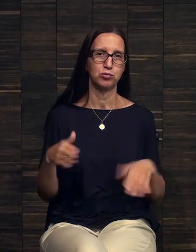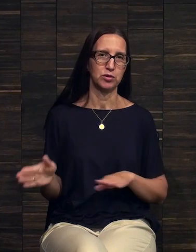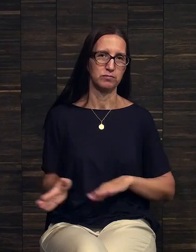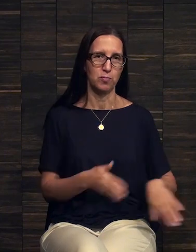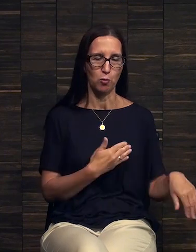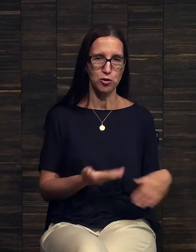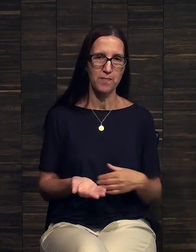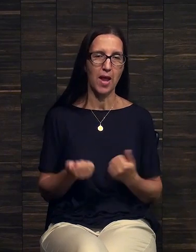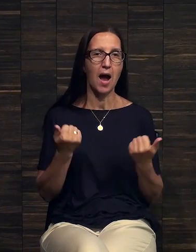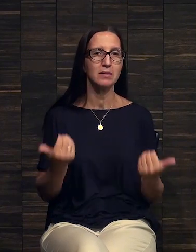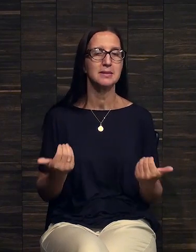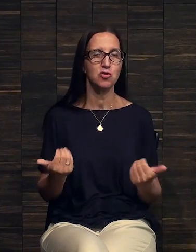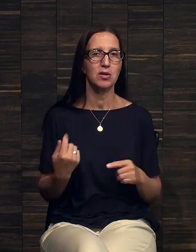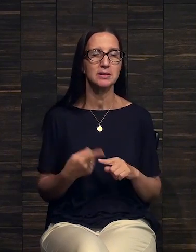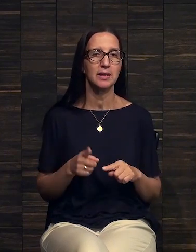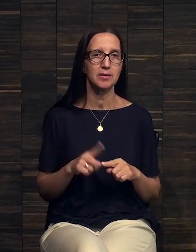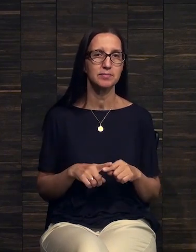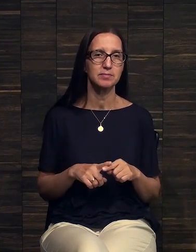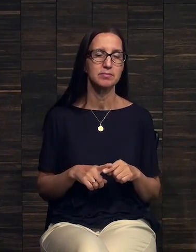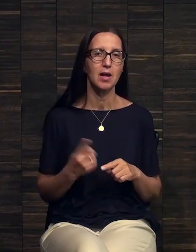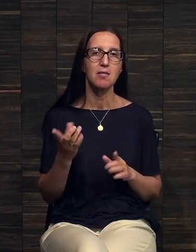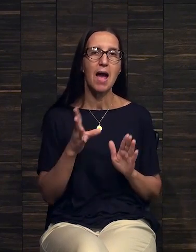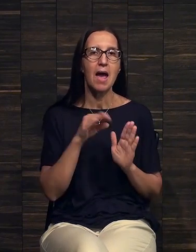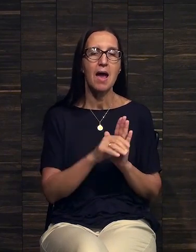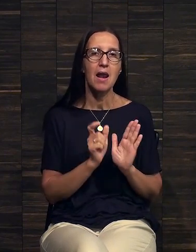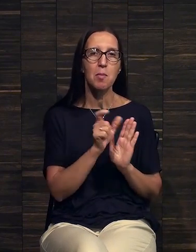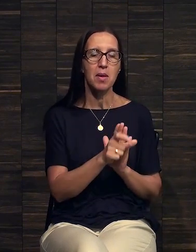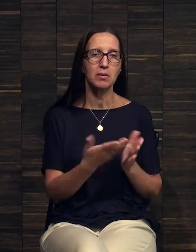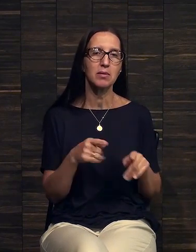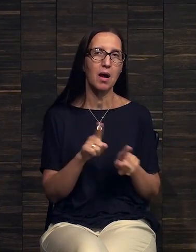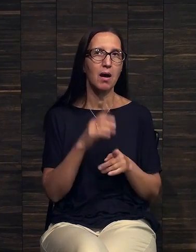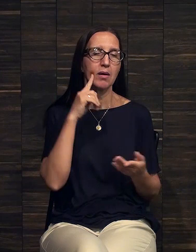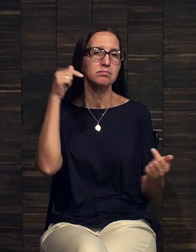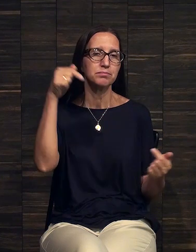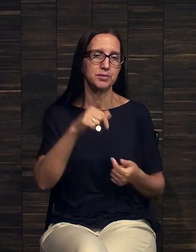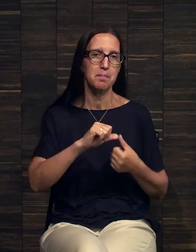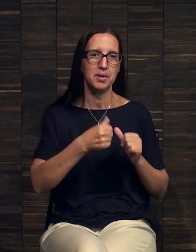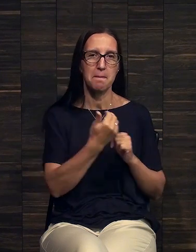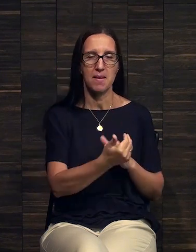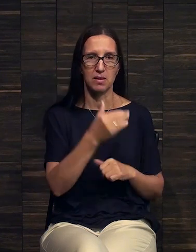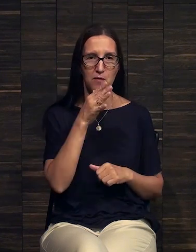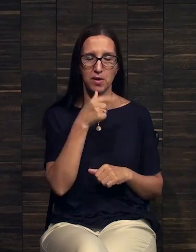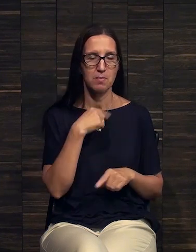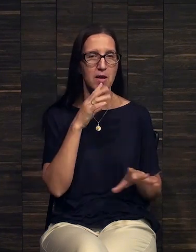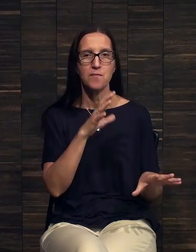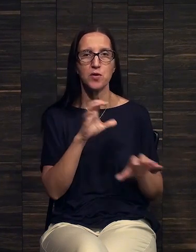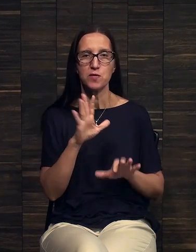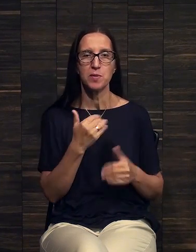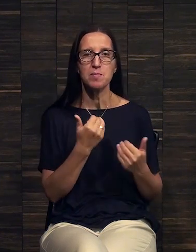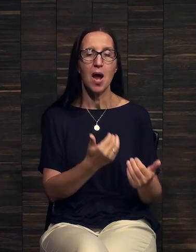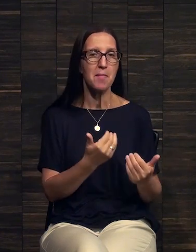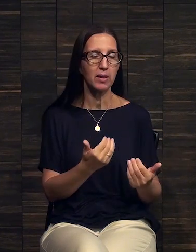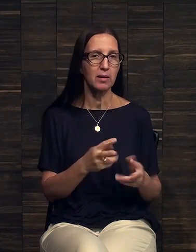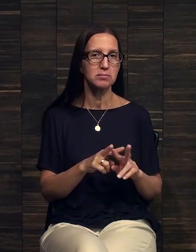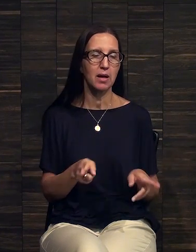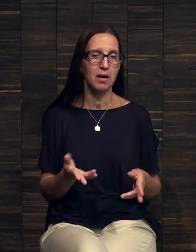This is in the past. Now, this is just a feature of time. We do not